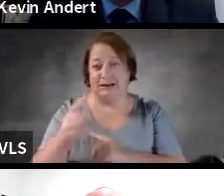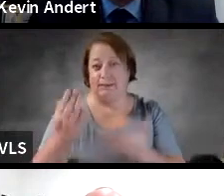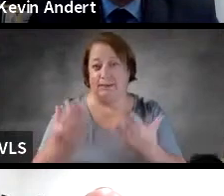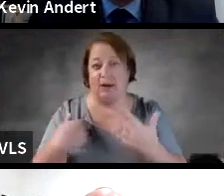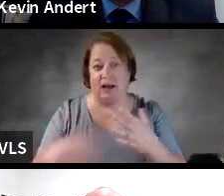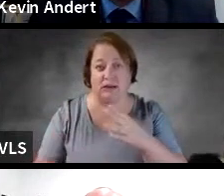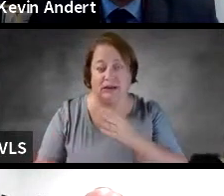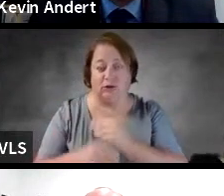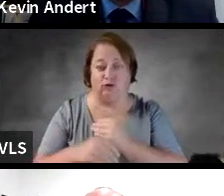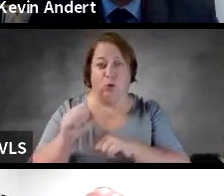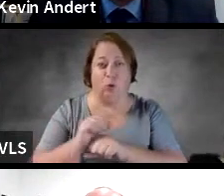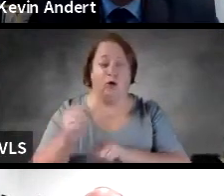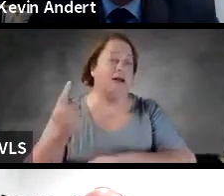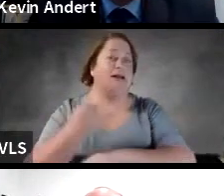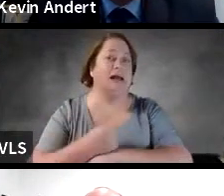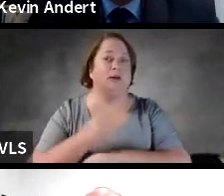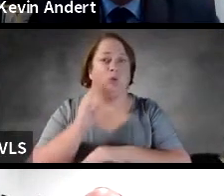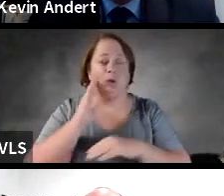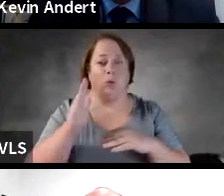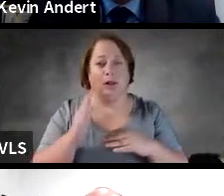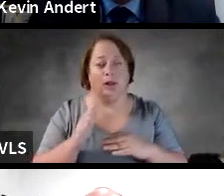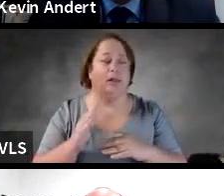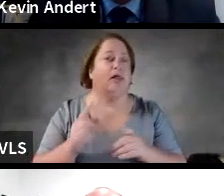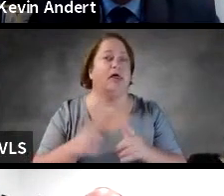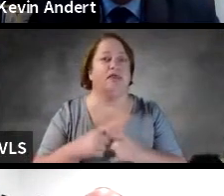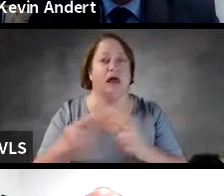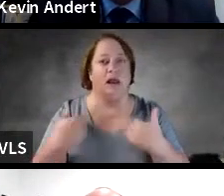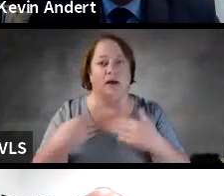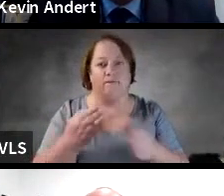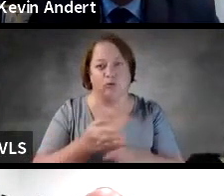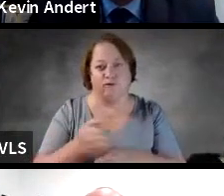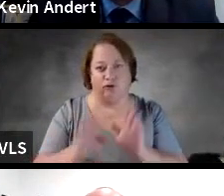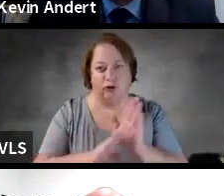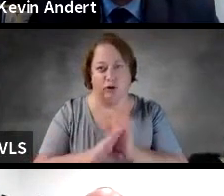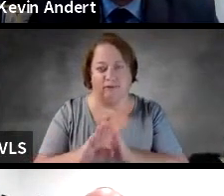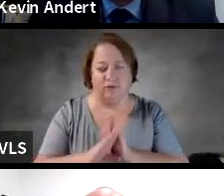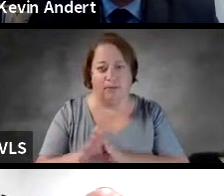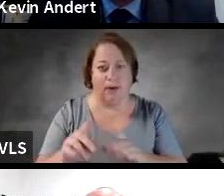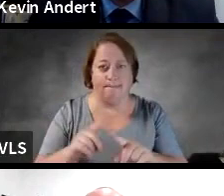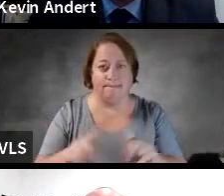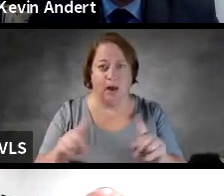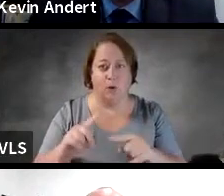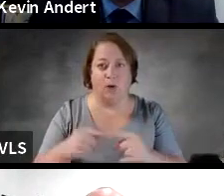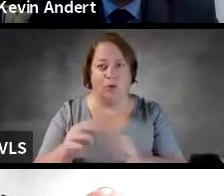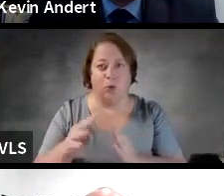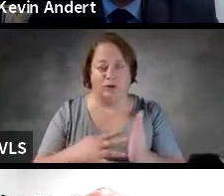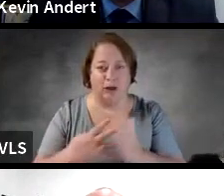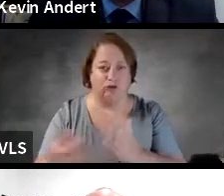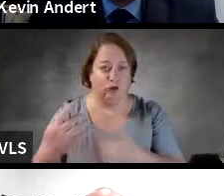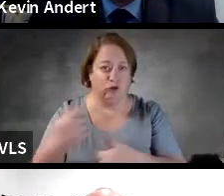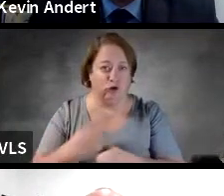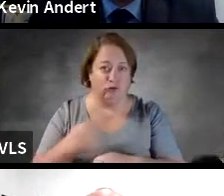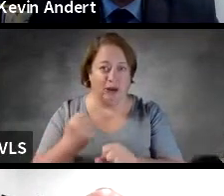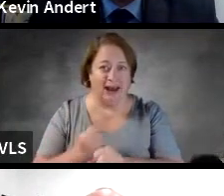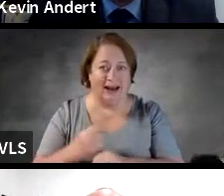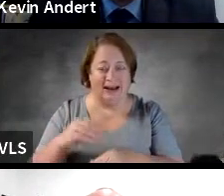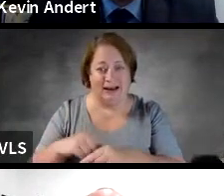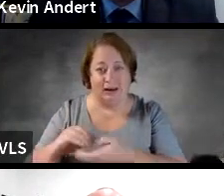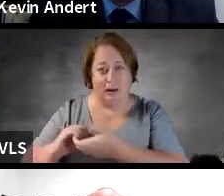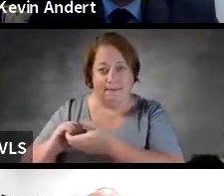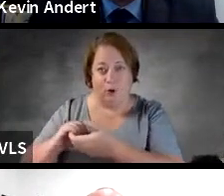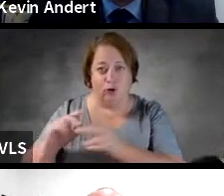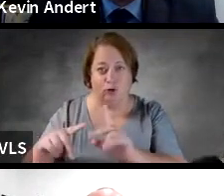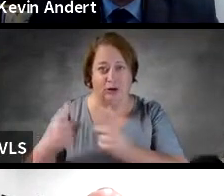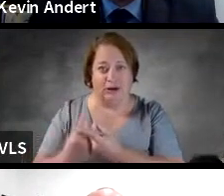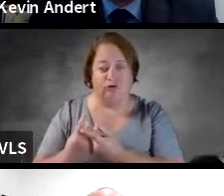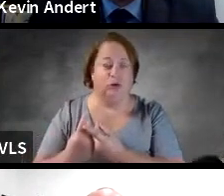work days in which we will then have professional development. But as those schedules are created in the partner districts,